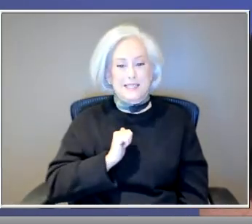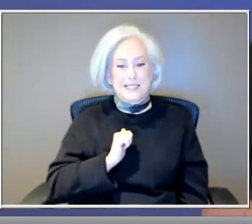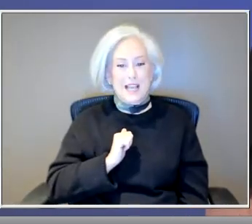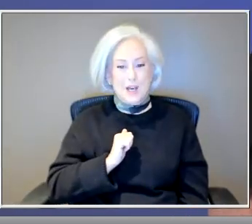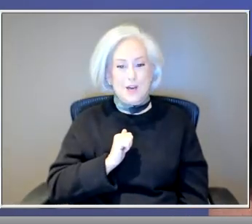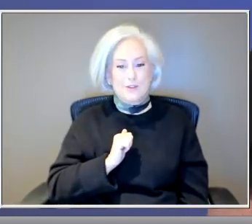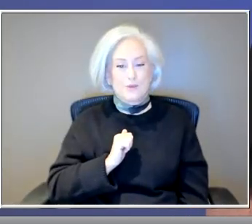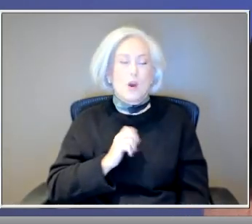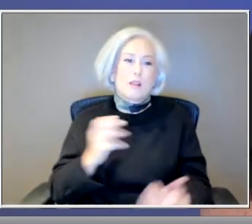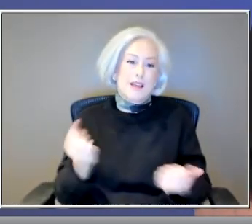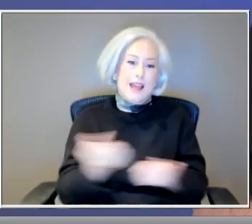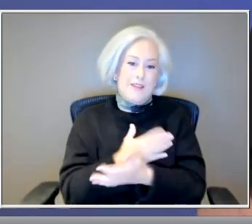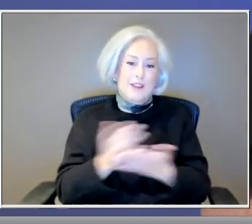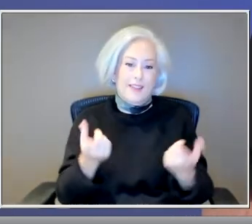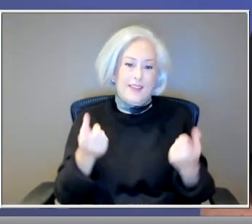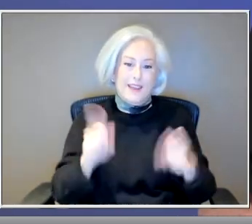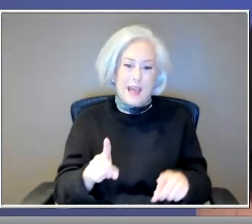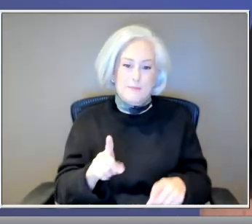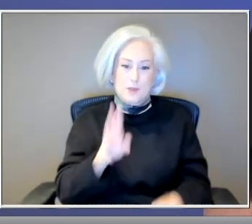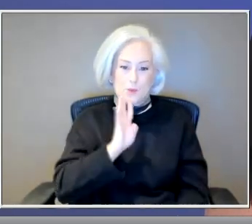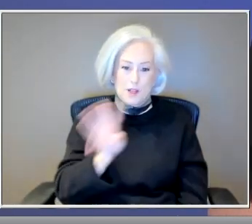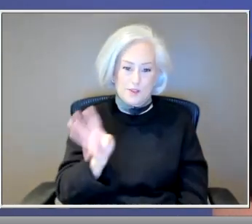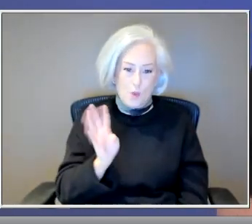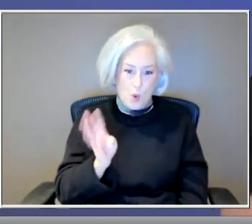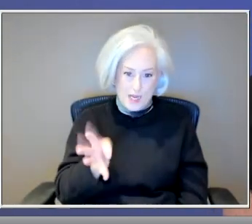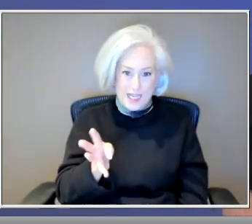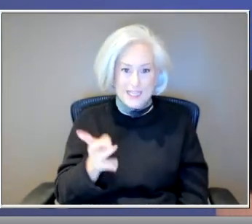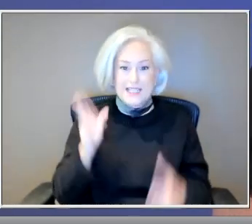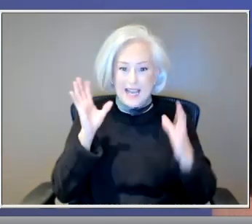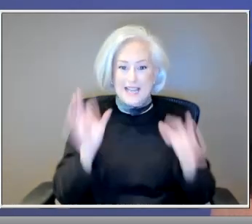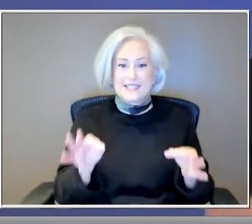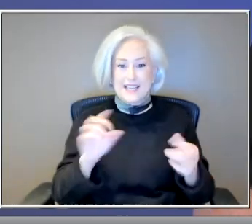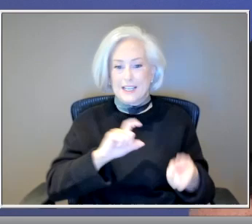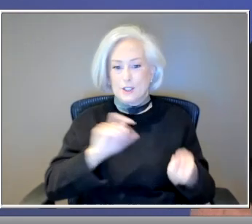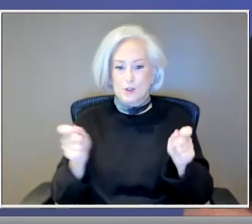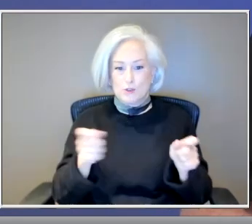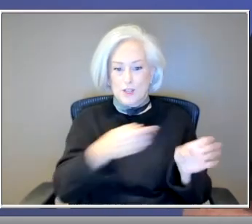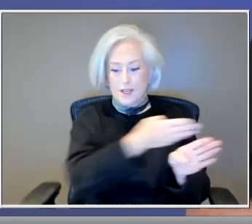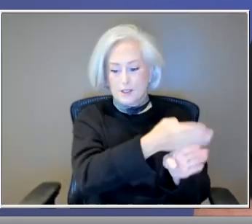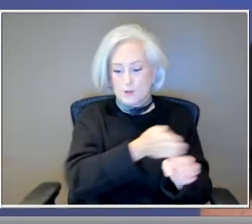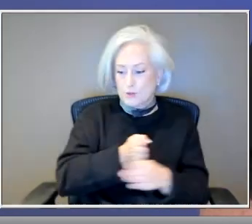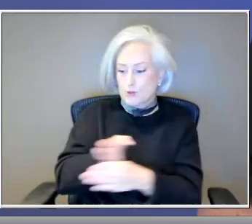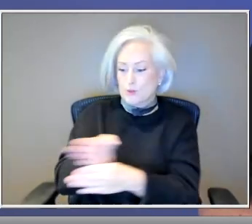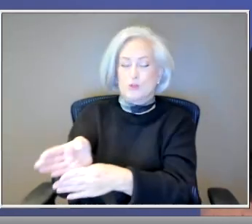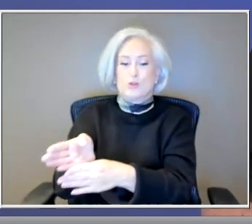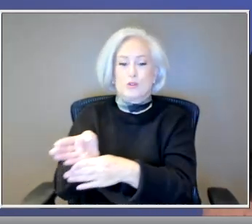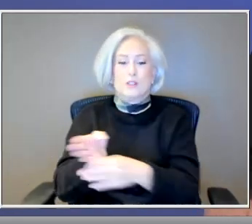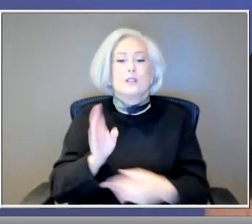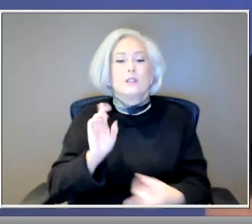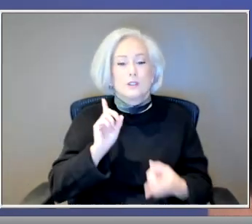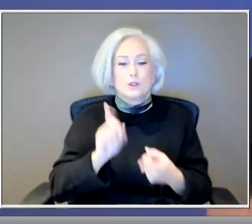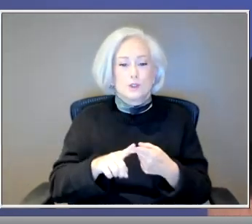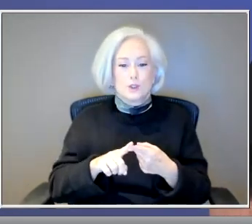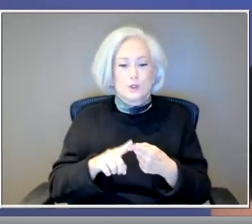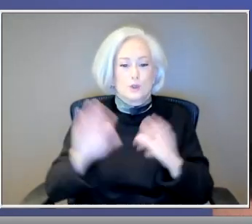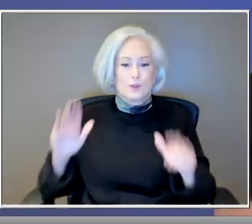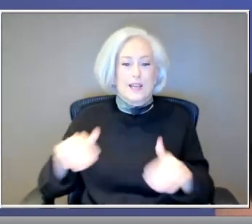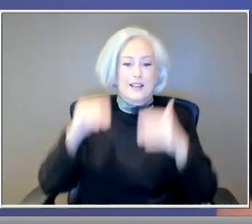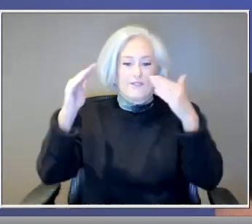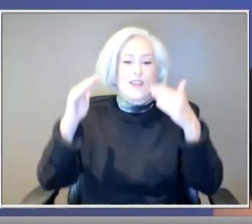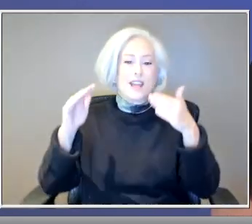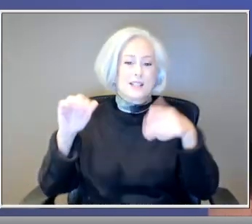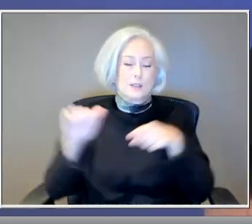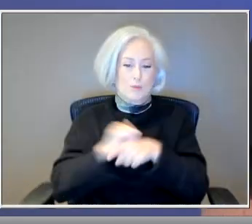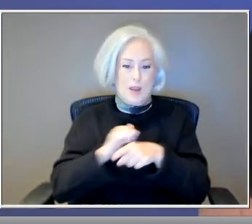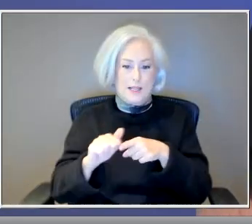when I was 40, I decided to change my life course and do advanced practice. And my original goal was to be